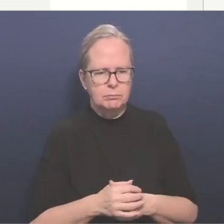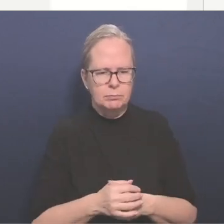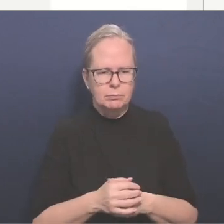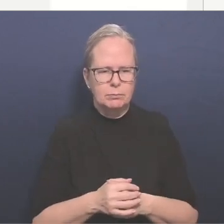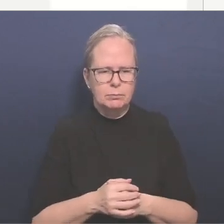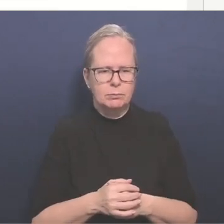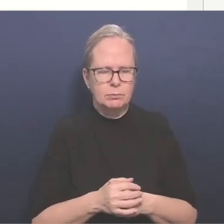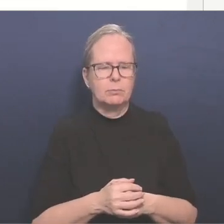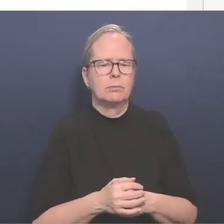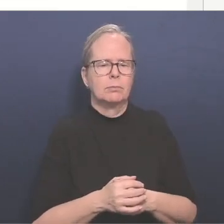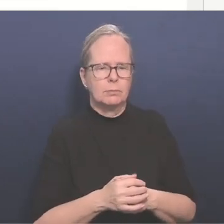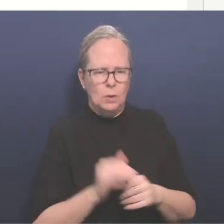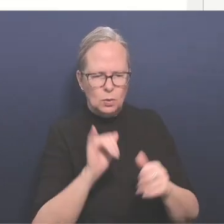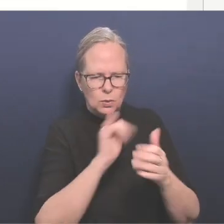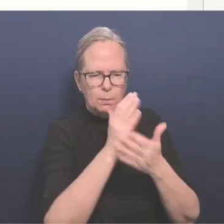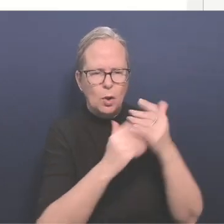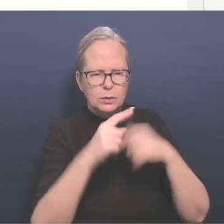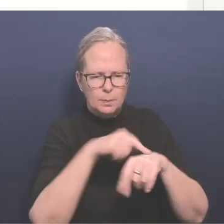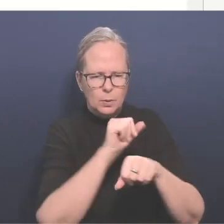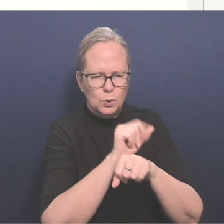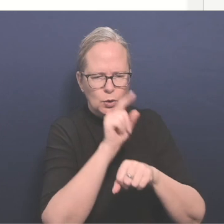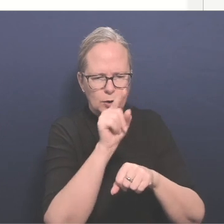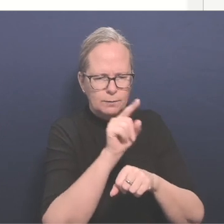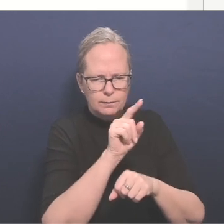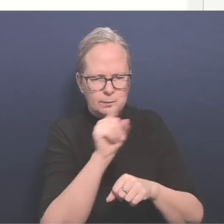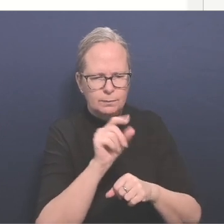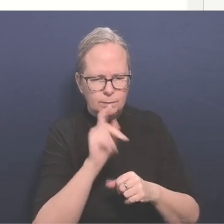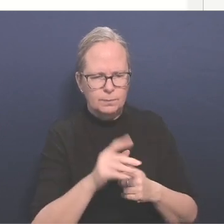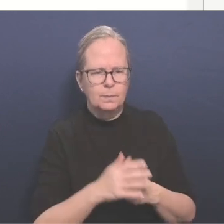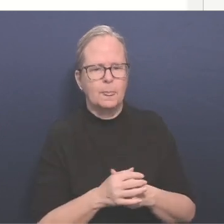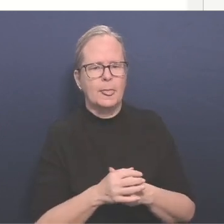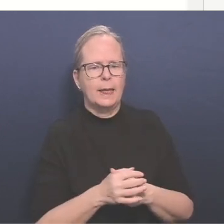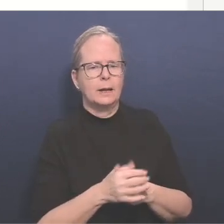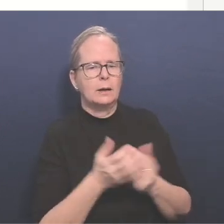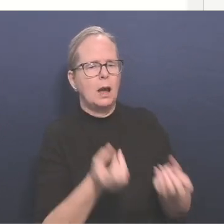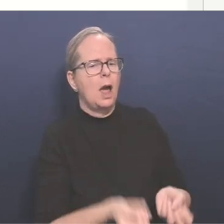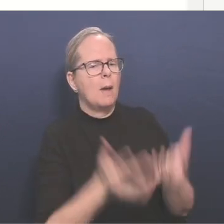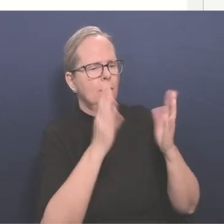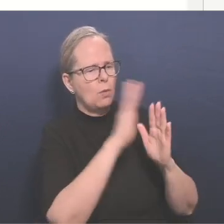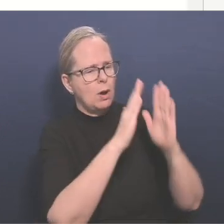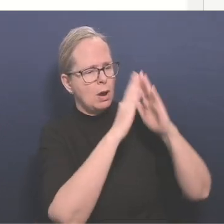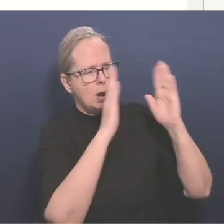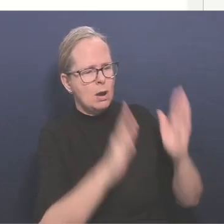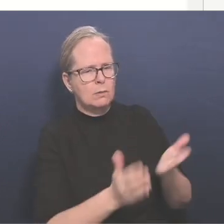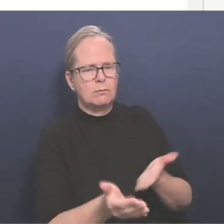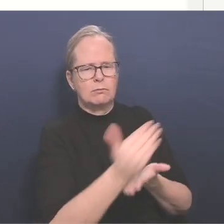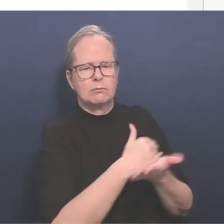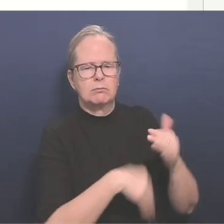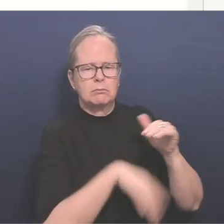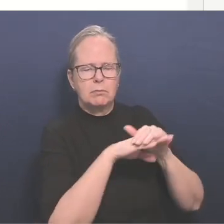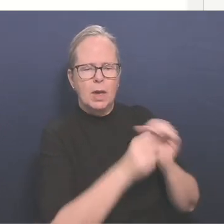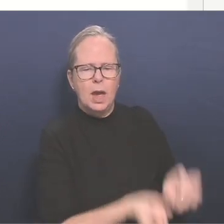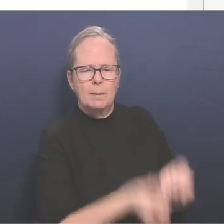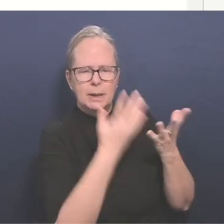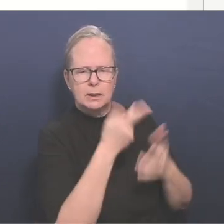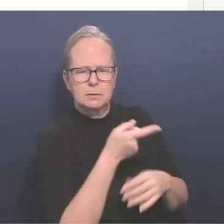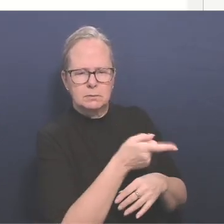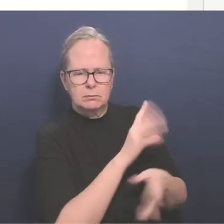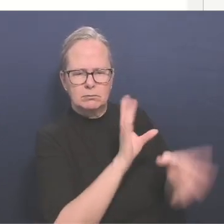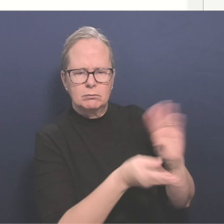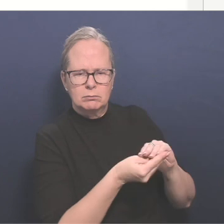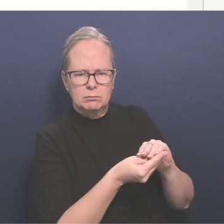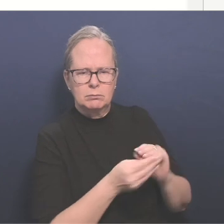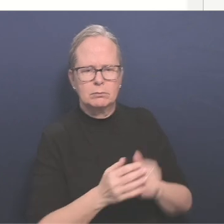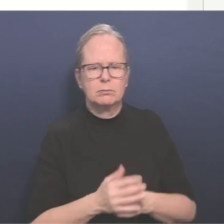disability. Oh, okay. Aisha, where do you live? Are you renting, living in social housing, own